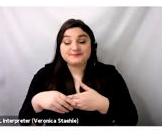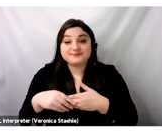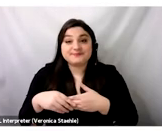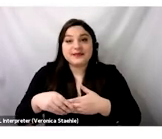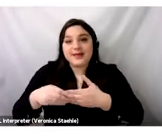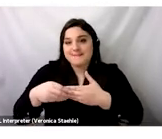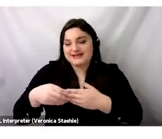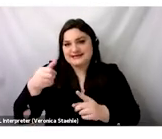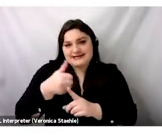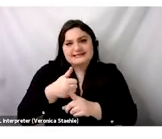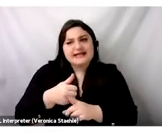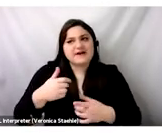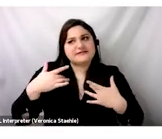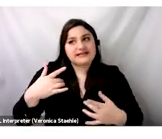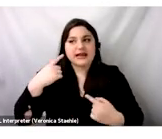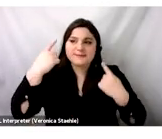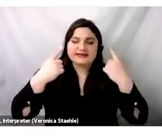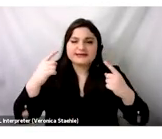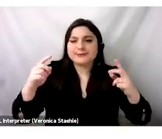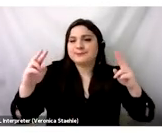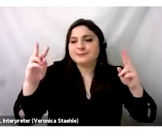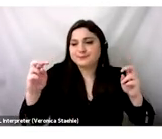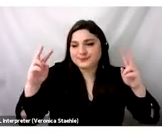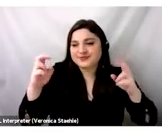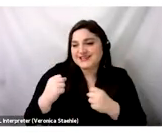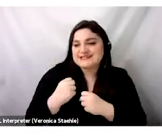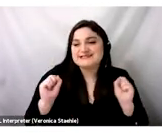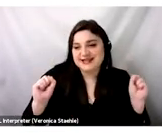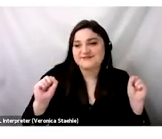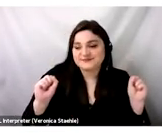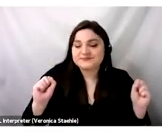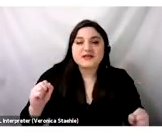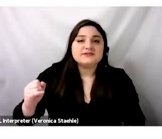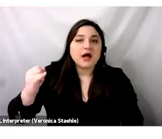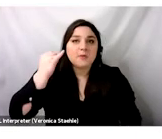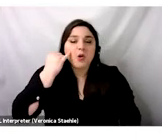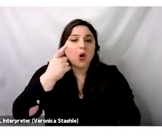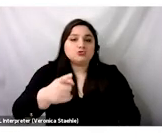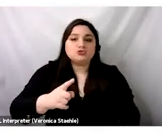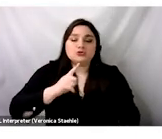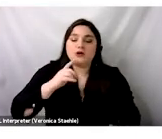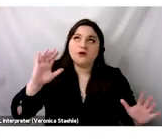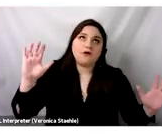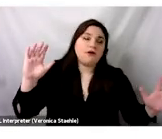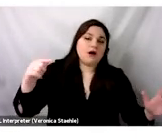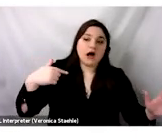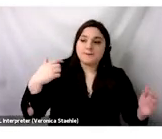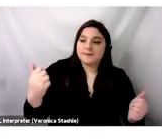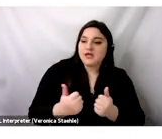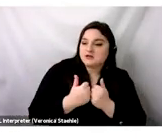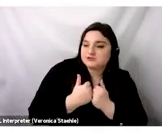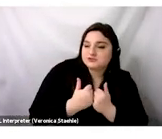considered safe, right? And I put that in quotations. For example, if you're like so tired and you're like, I have been cooking all week, I'm gonna order